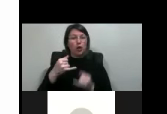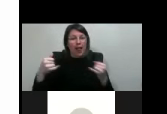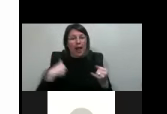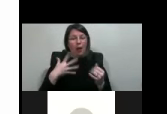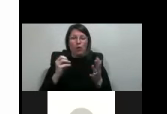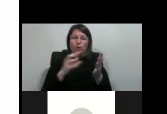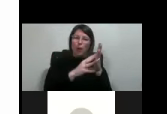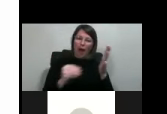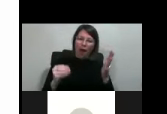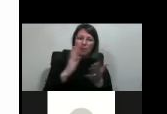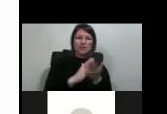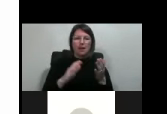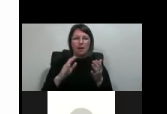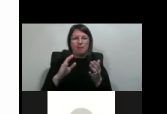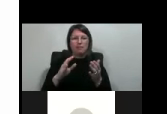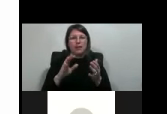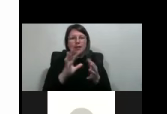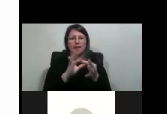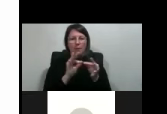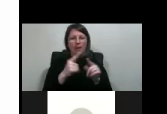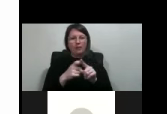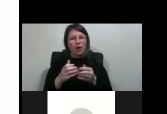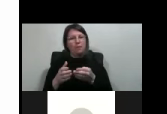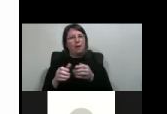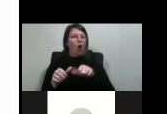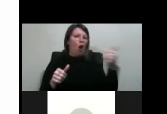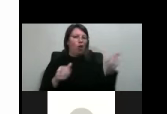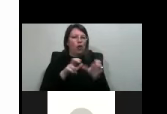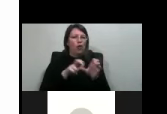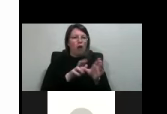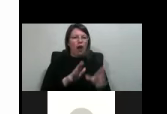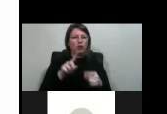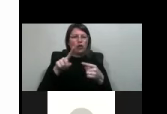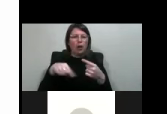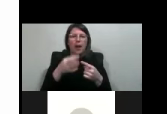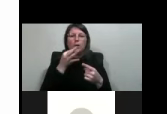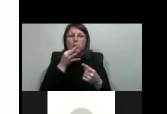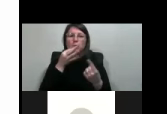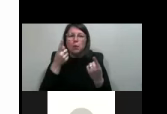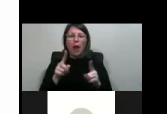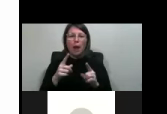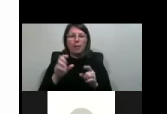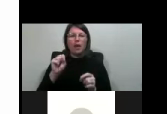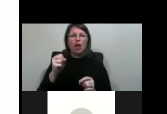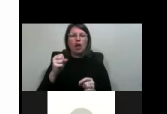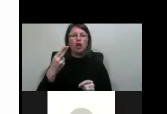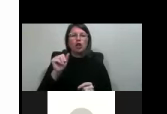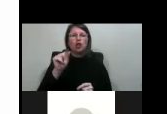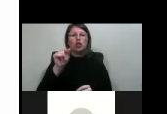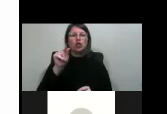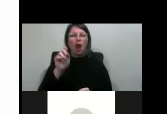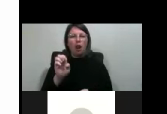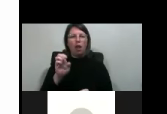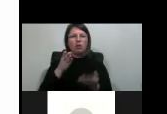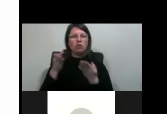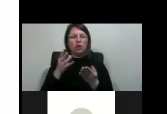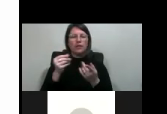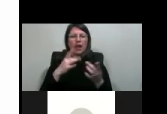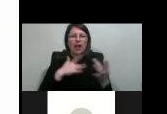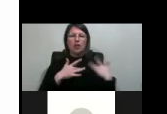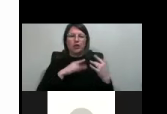of the comments that my fellow riders had about the upcoming shuttle service and some concerns over that. I noticed that